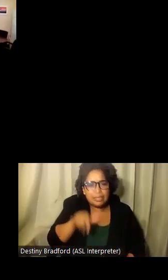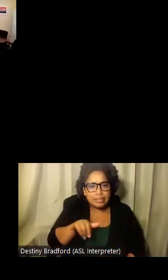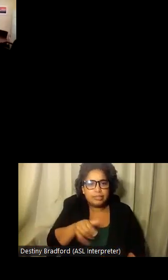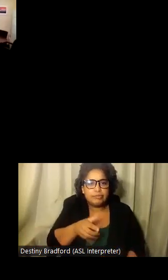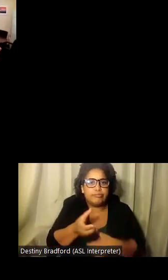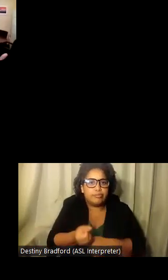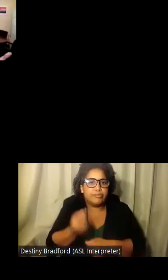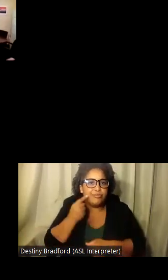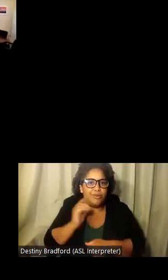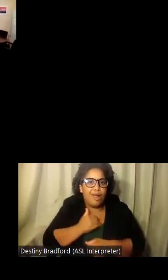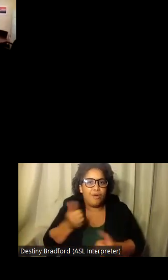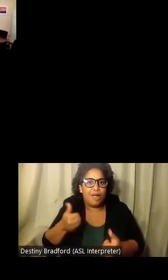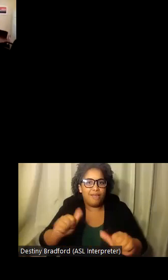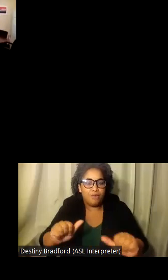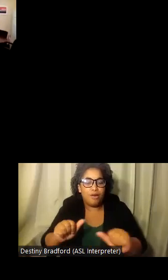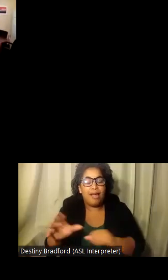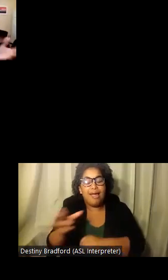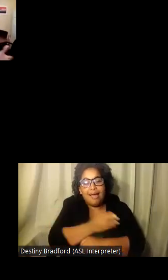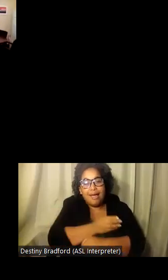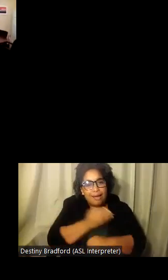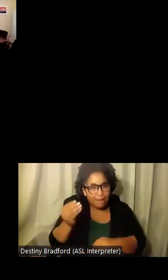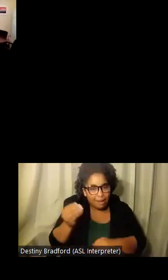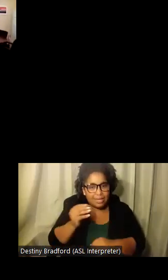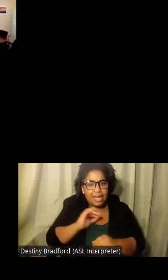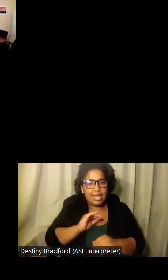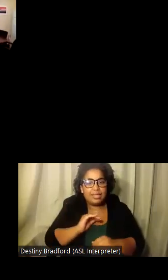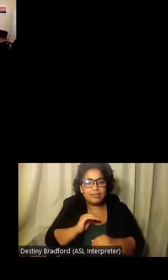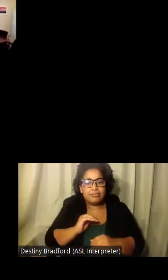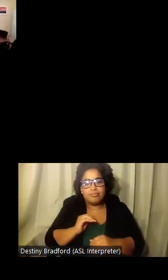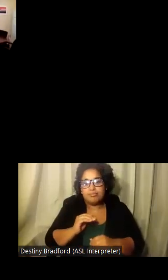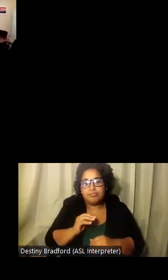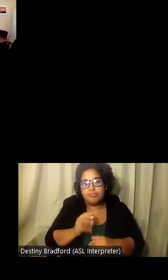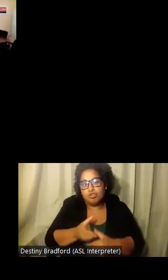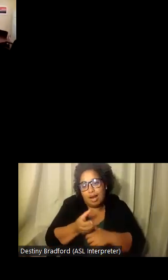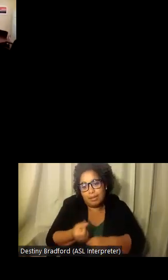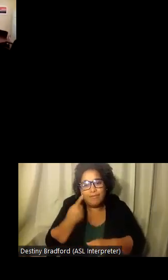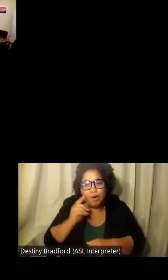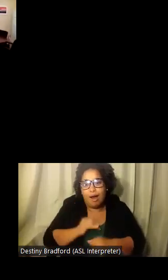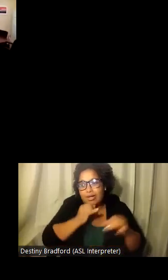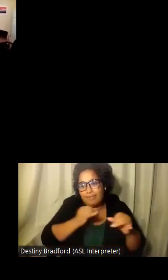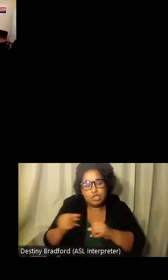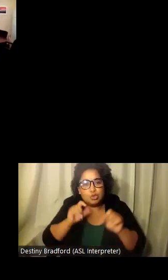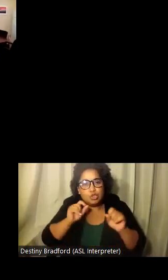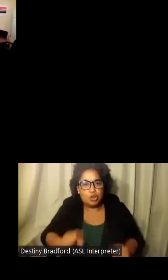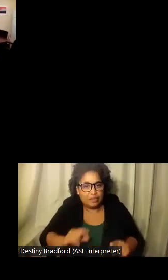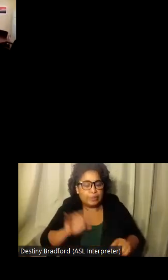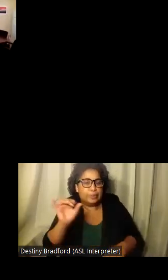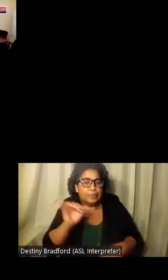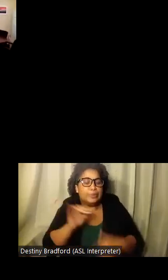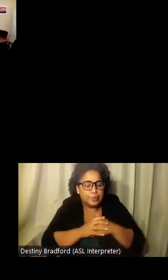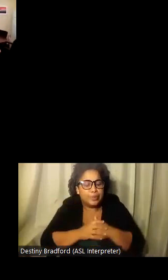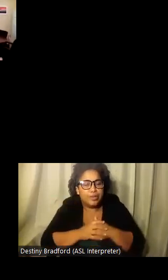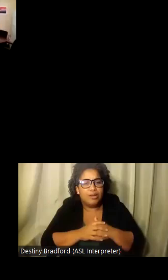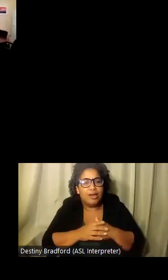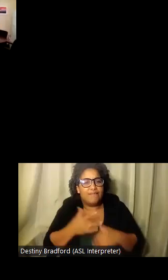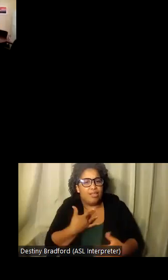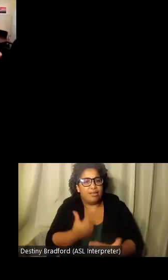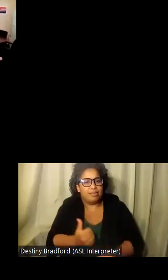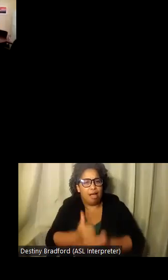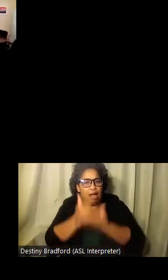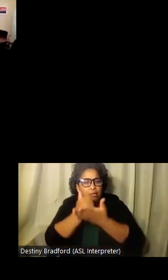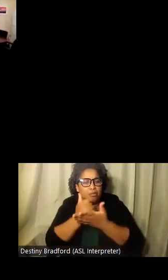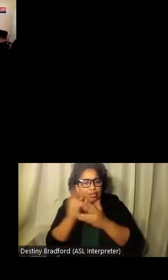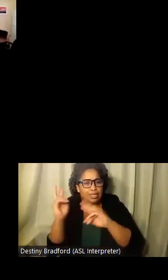to some of our survey, our individual survey data as well. And it's really been helping, I think these